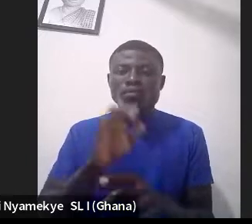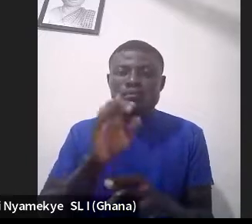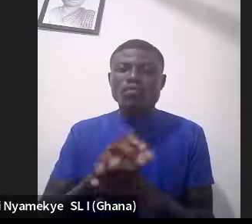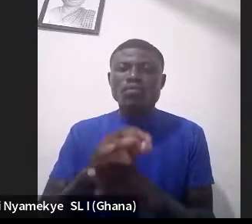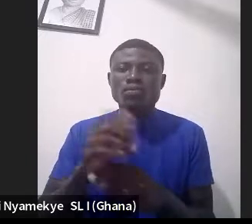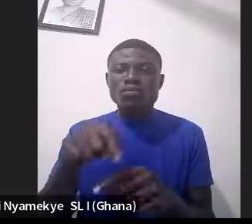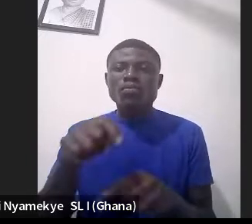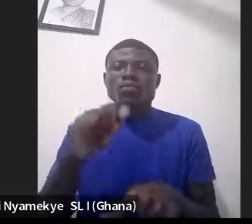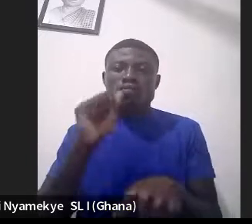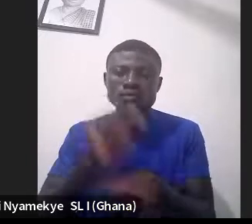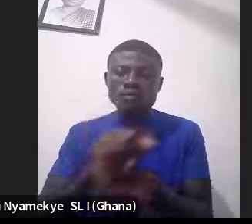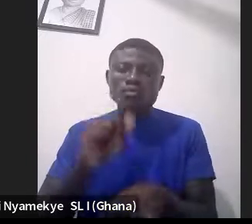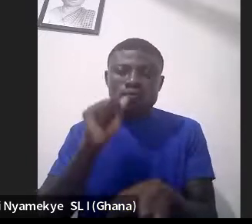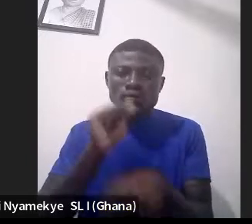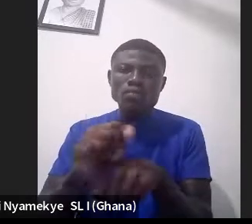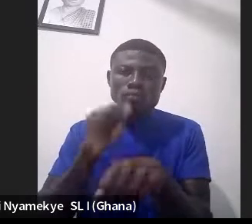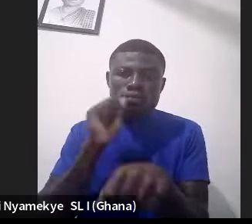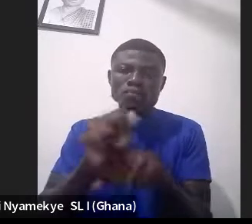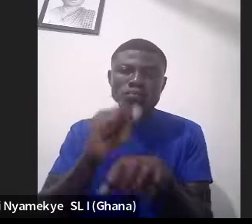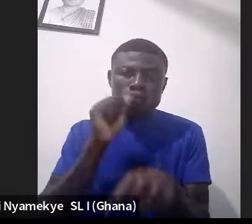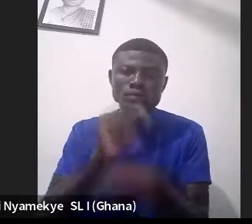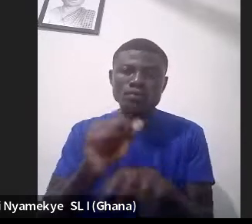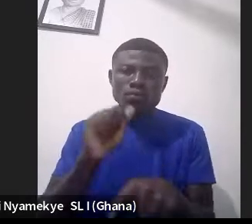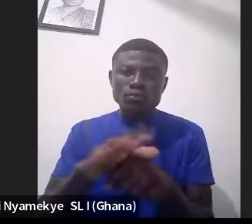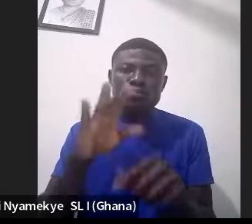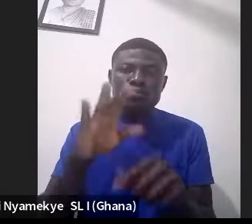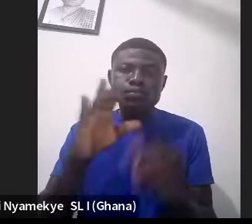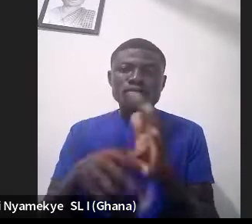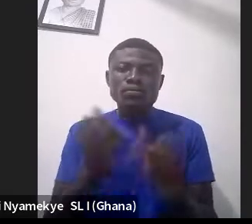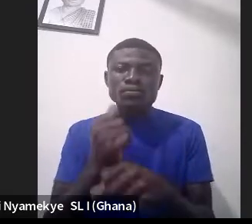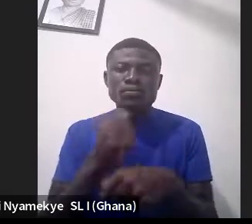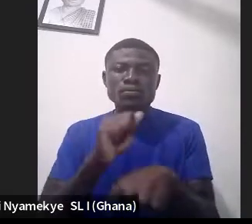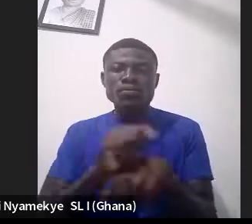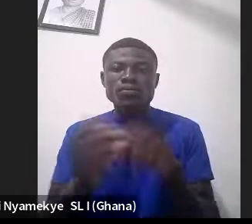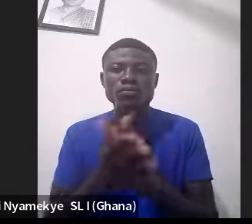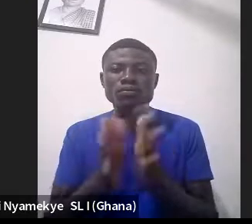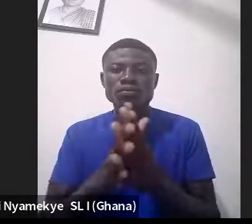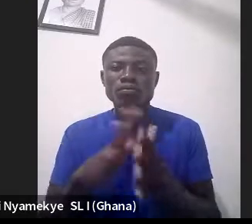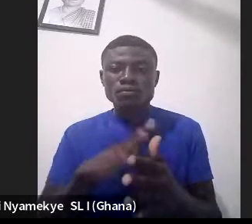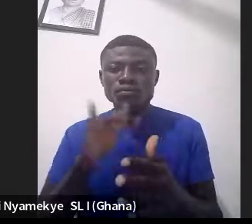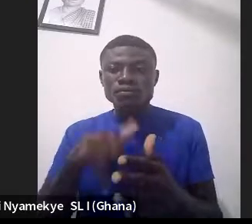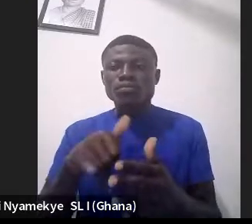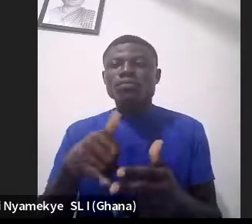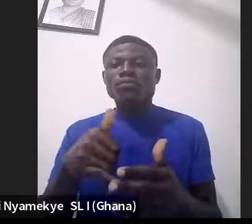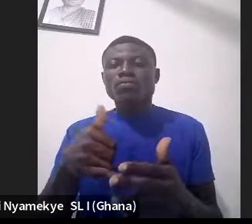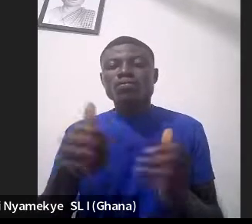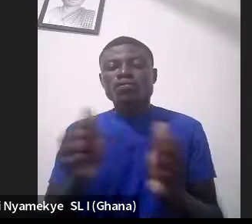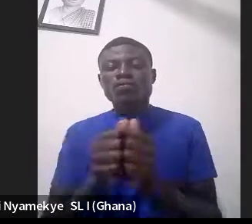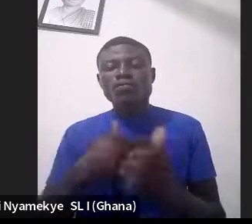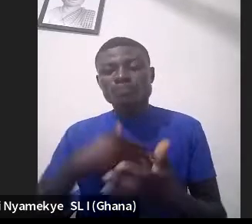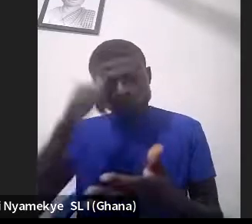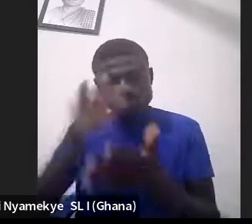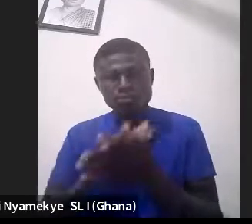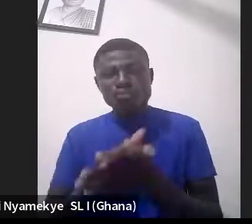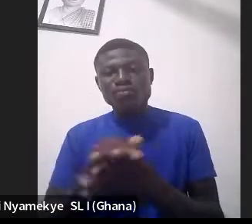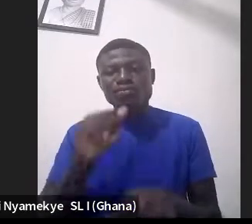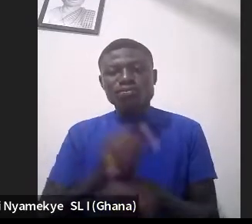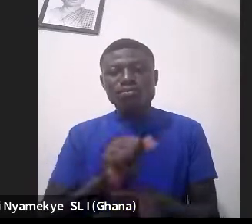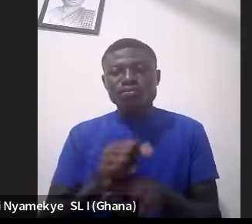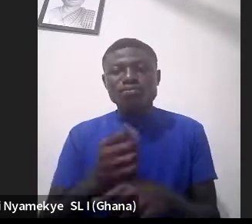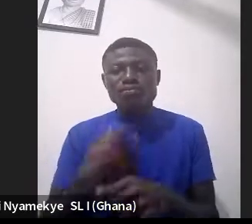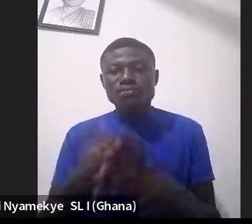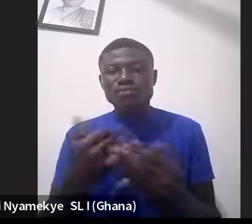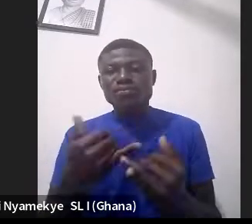and support, him as much as he can, and my husband as well. So I think it's important to